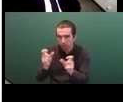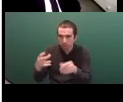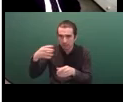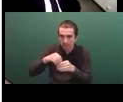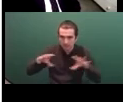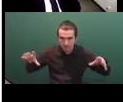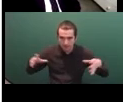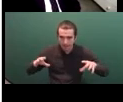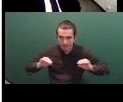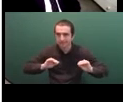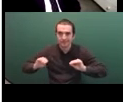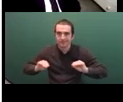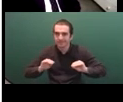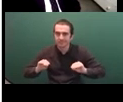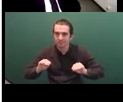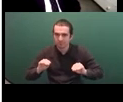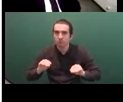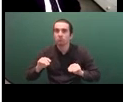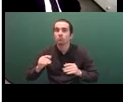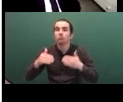as well as